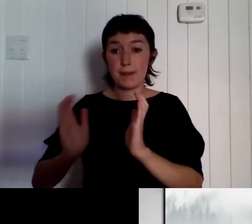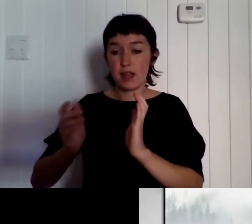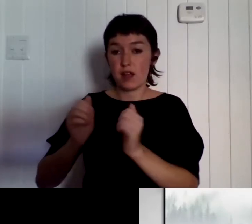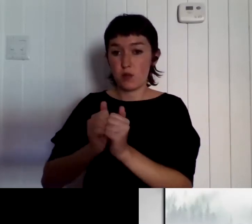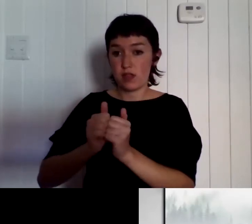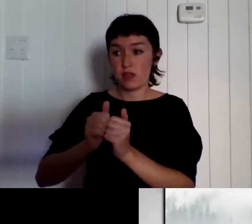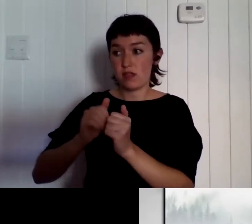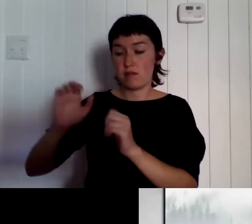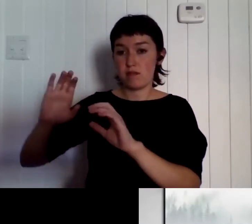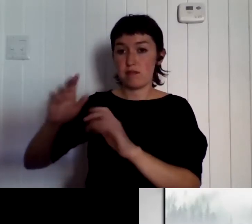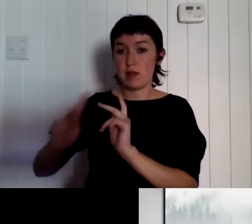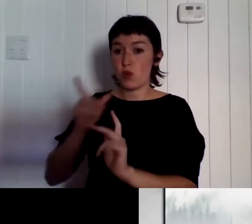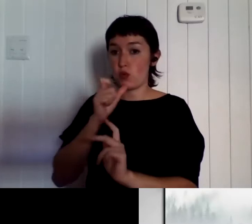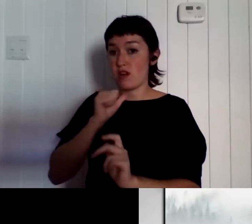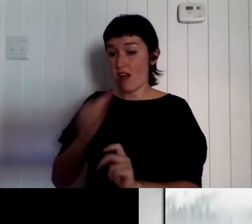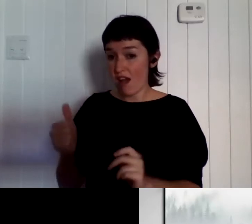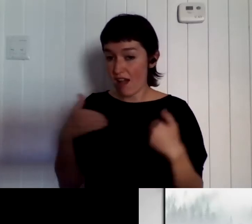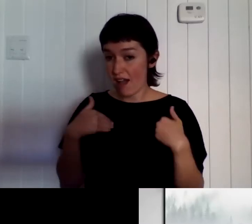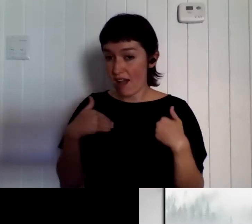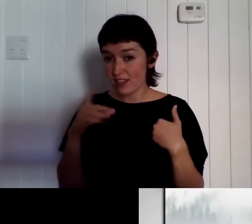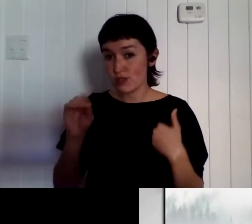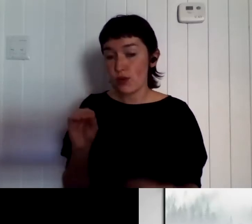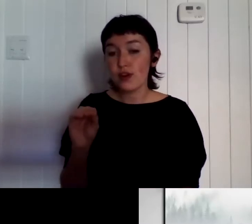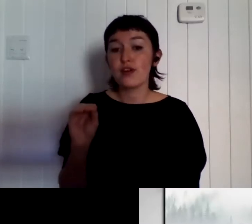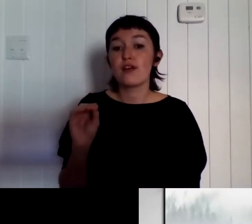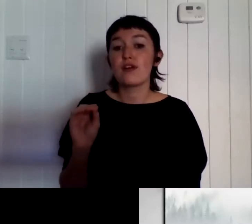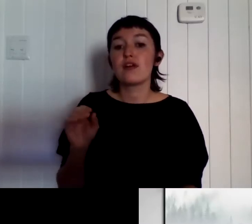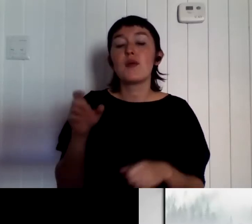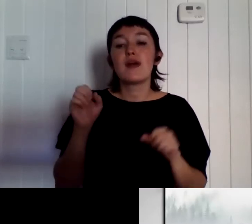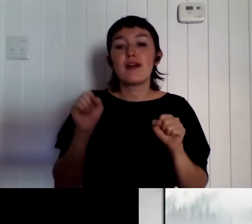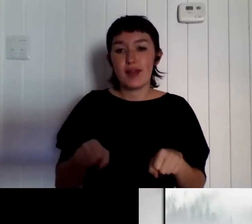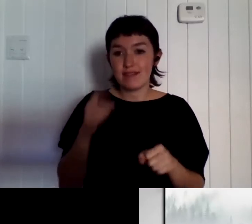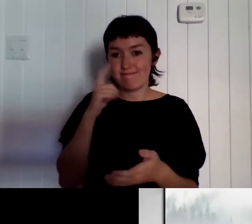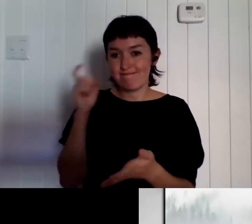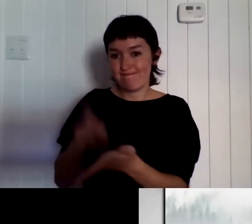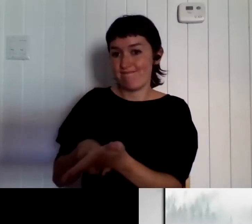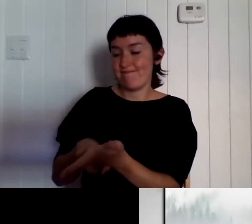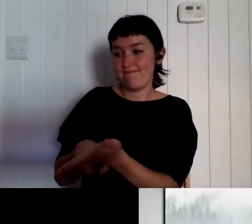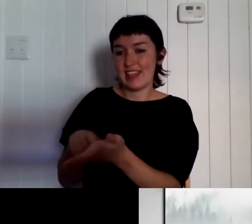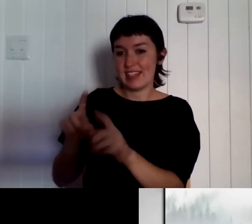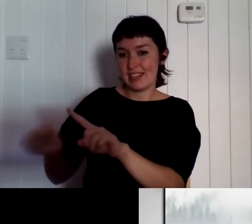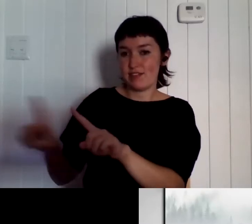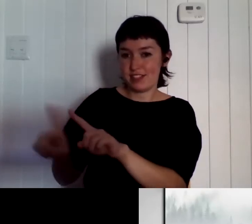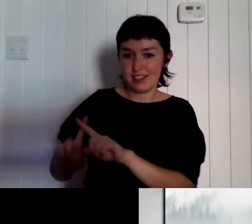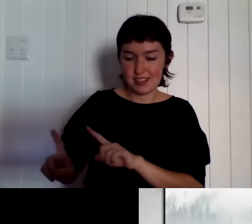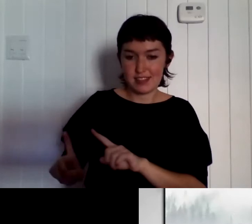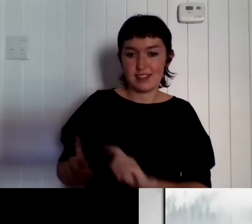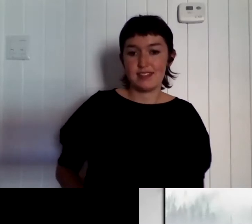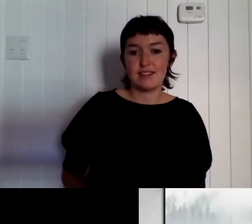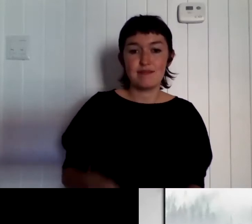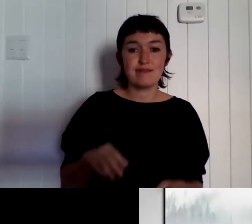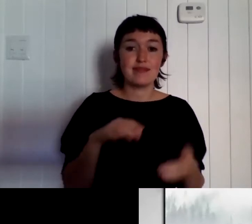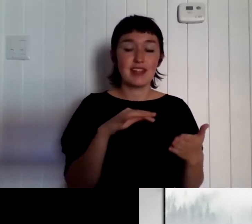you're interested in, that you start to see some differences. But these differences vary from study to